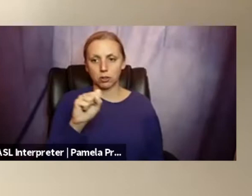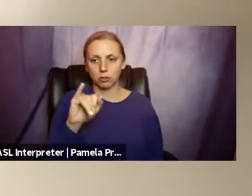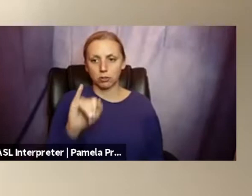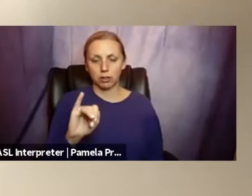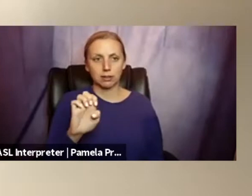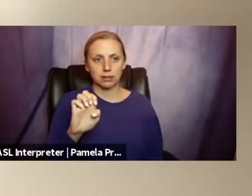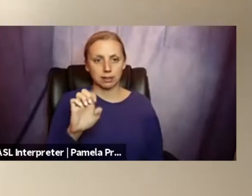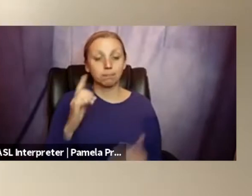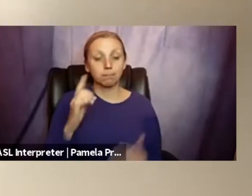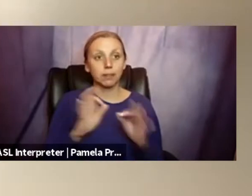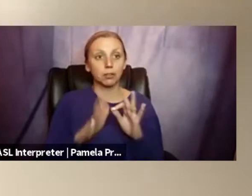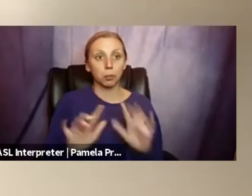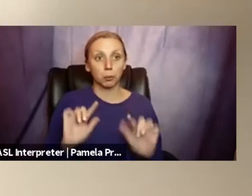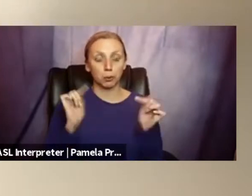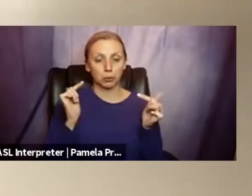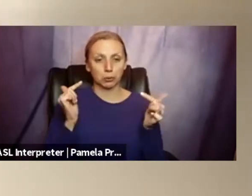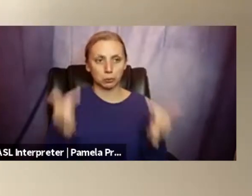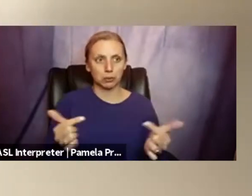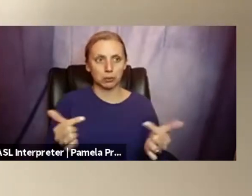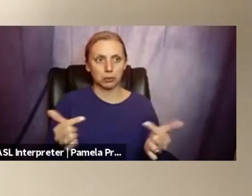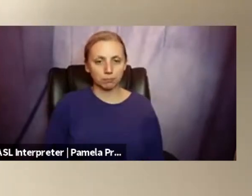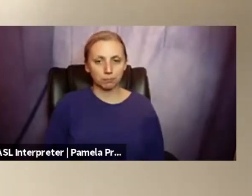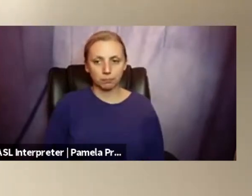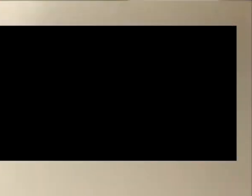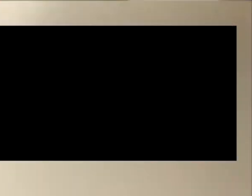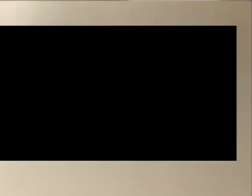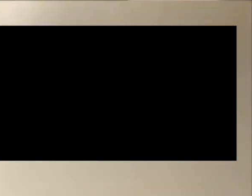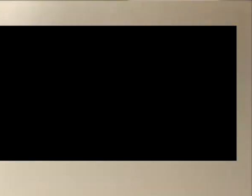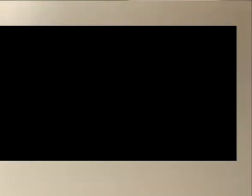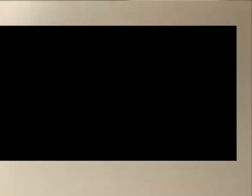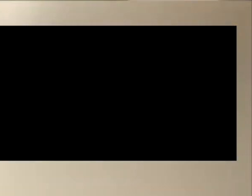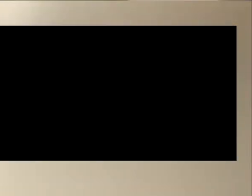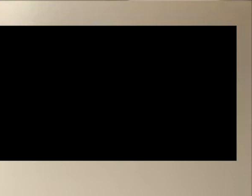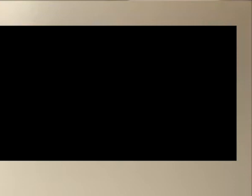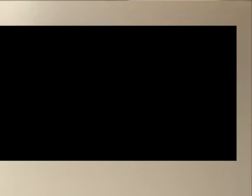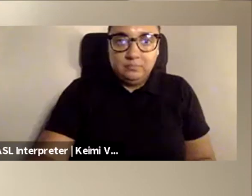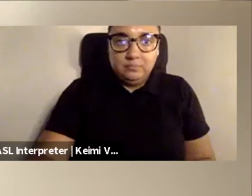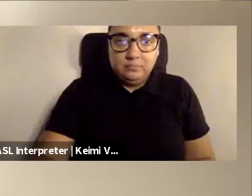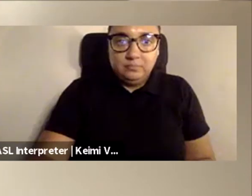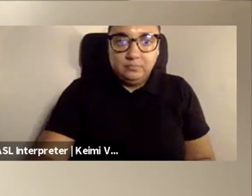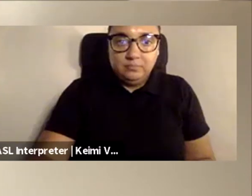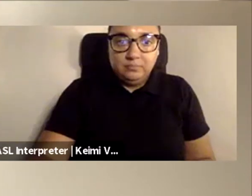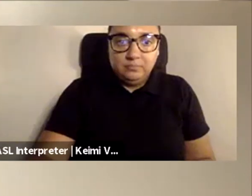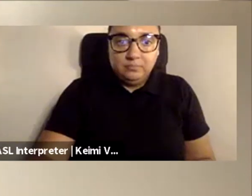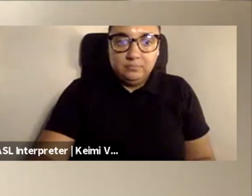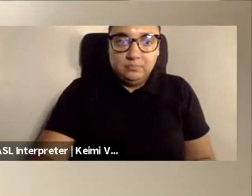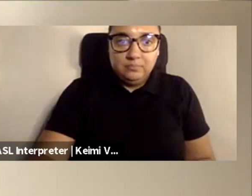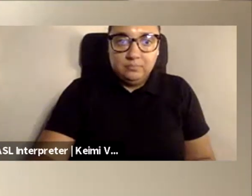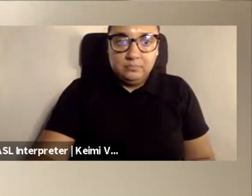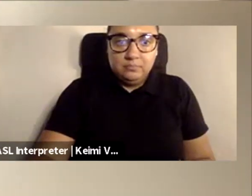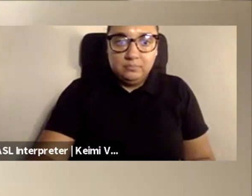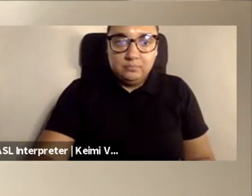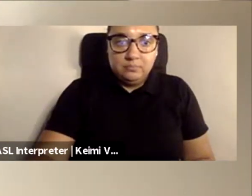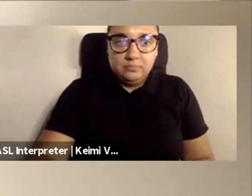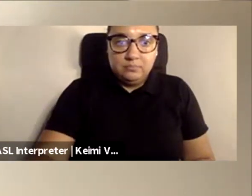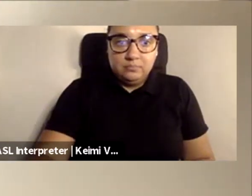Thank you so much, Jesse, for that introduction. Hello, everyone. My name is Ami Shirsen. I use she, her pronouns, and I'm calling from the unceded lands